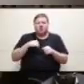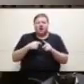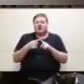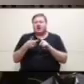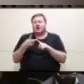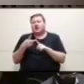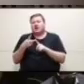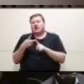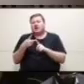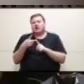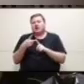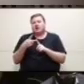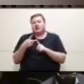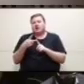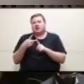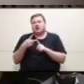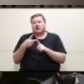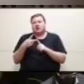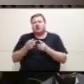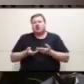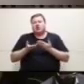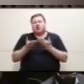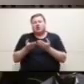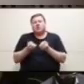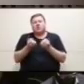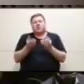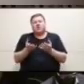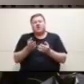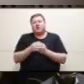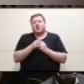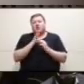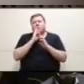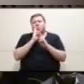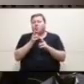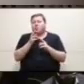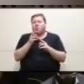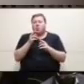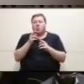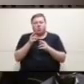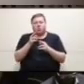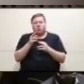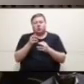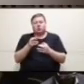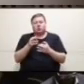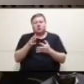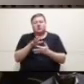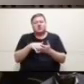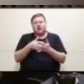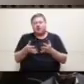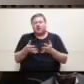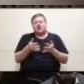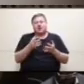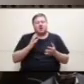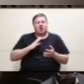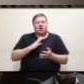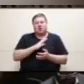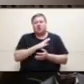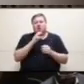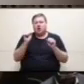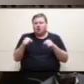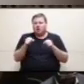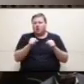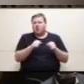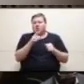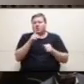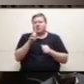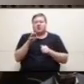and that particular service provider. After the report was tabled before council, there was an acknowledgement of debt that